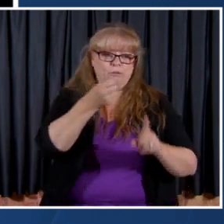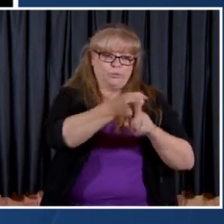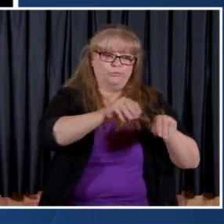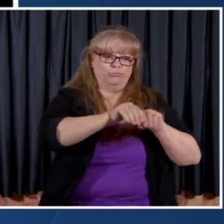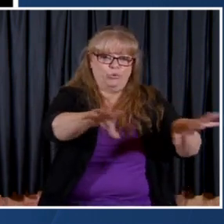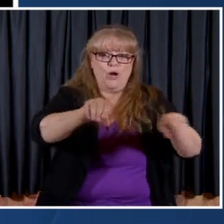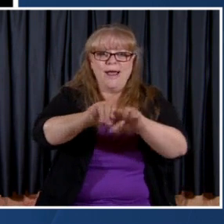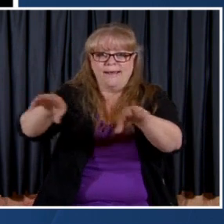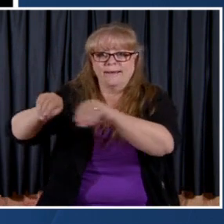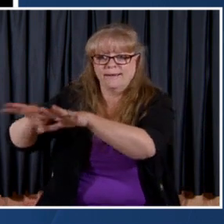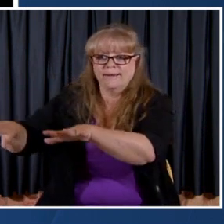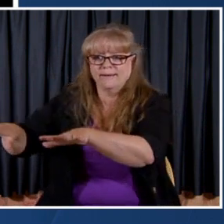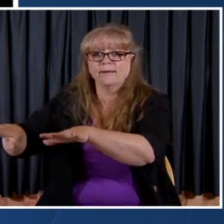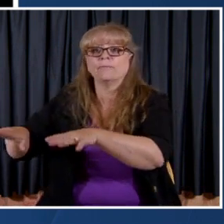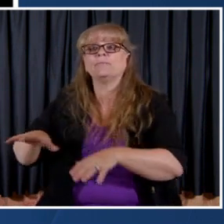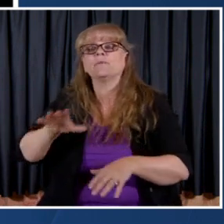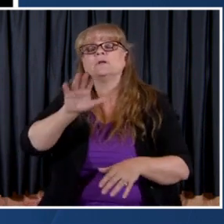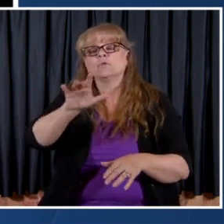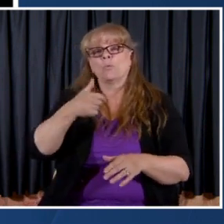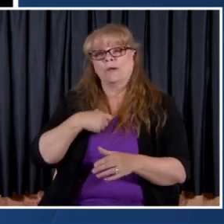transfers between the prison system.